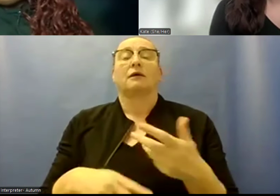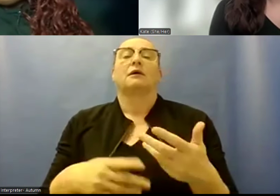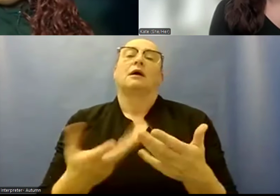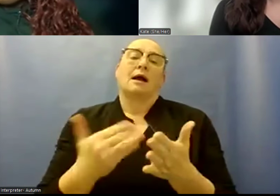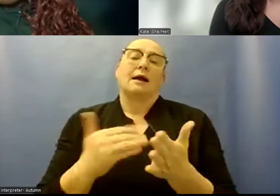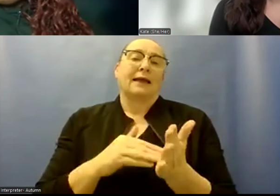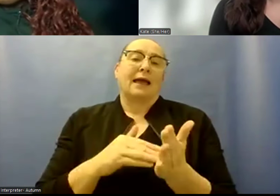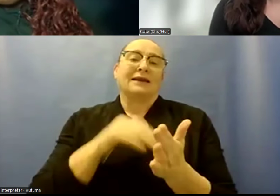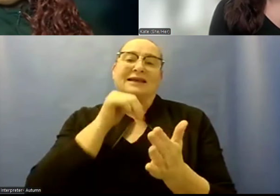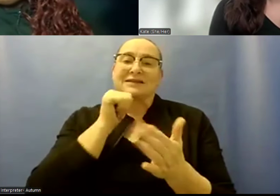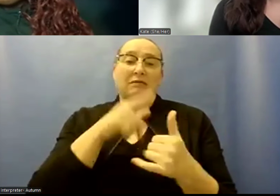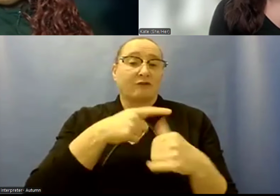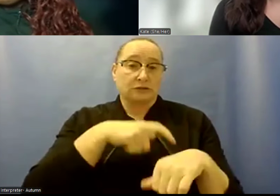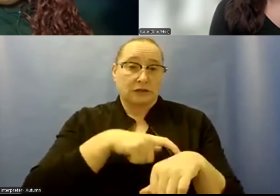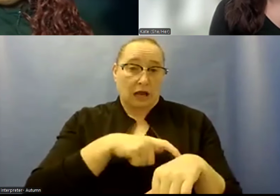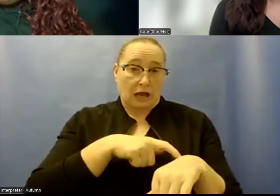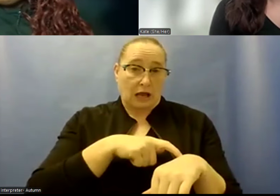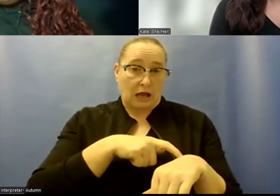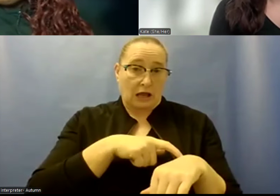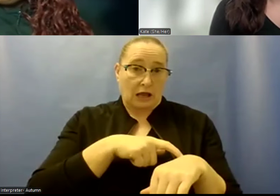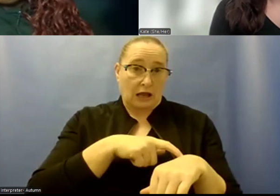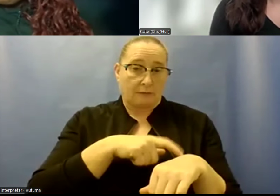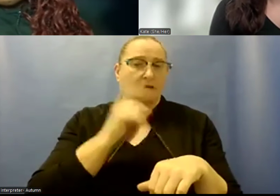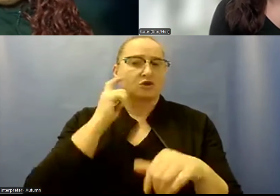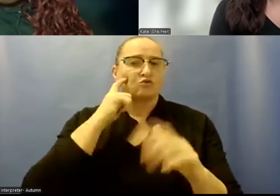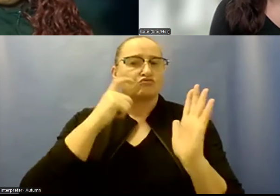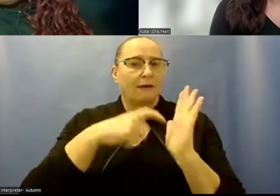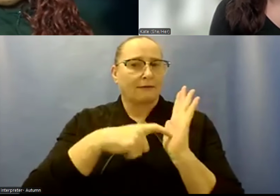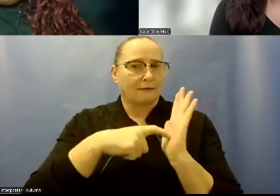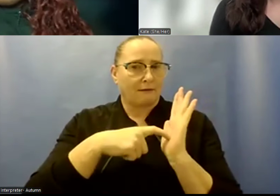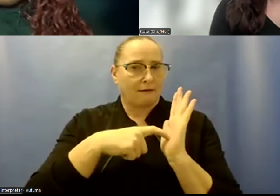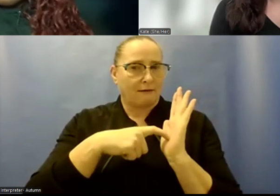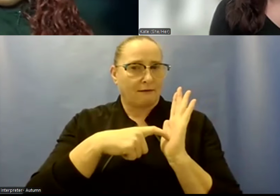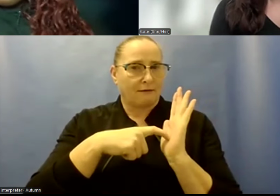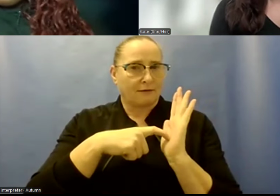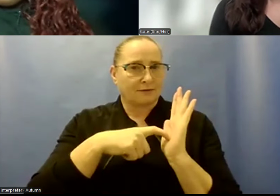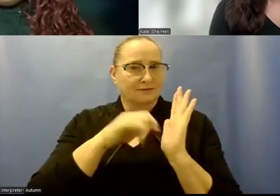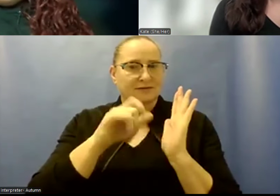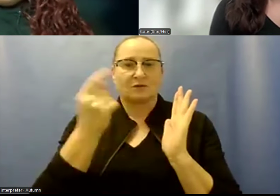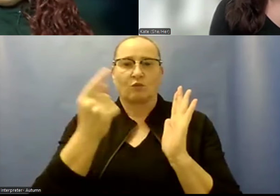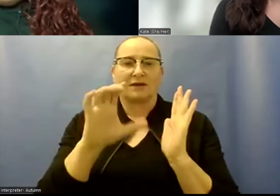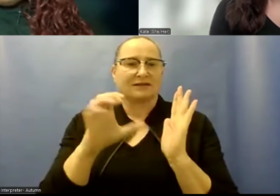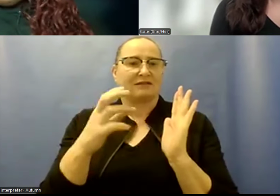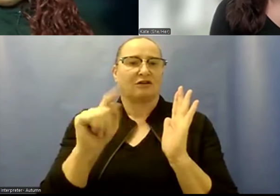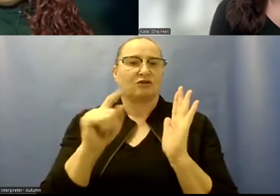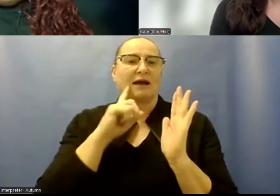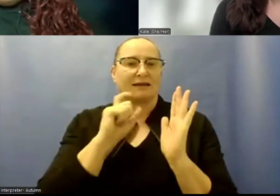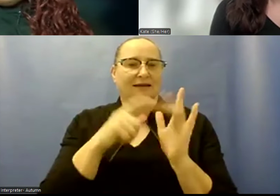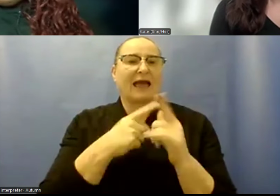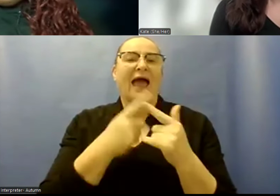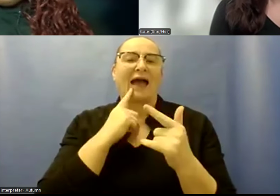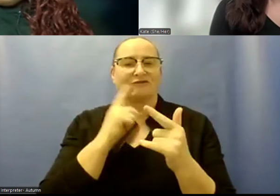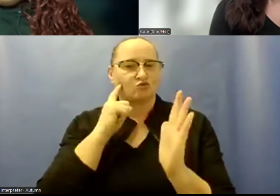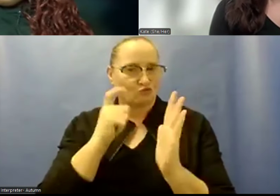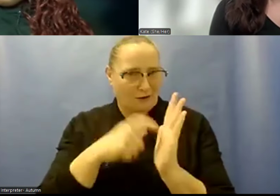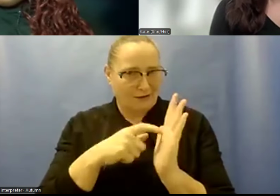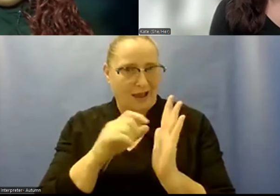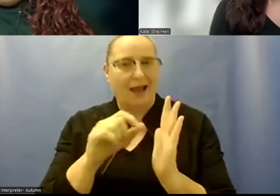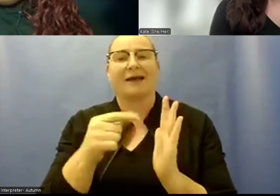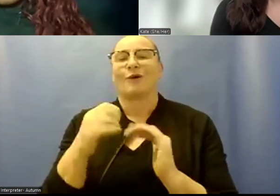it's not the first time, it's recognizing. Somebody said in chat, I'm sorry, I got to acknowledge that gold digger. But